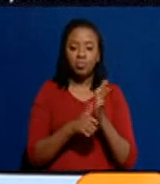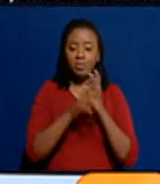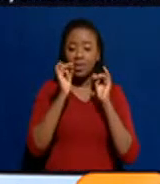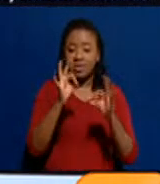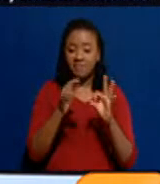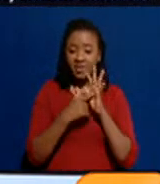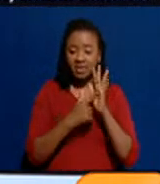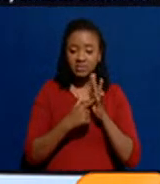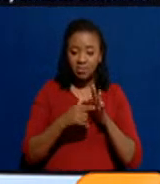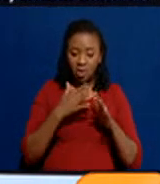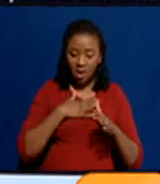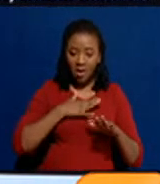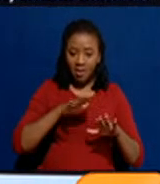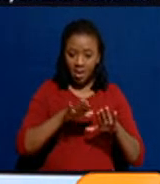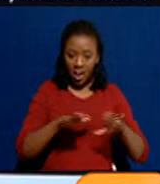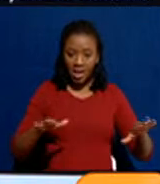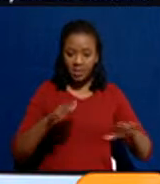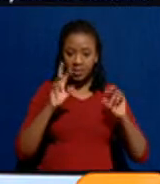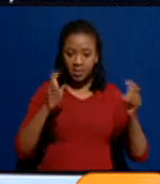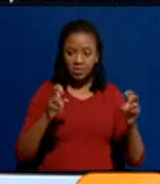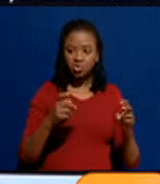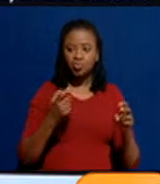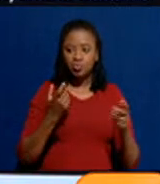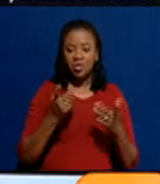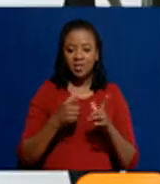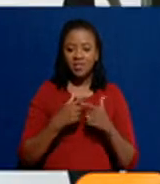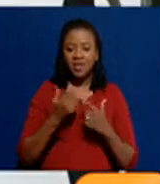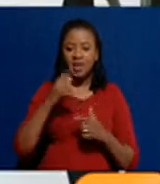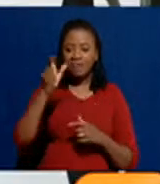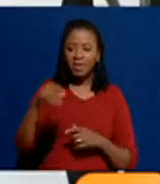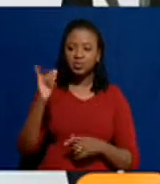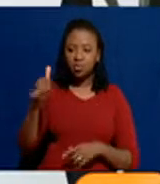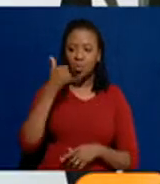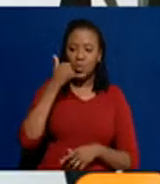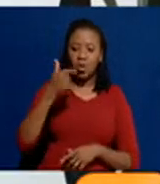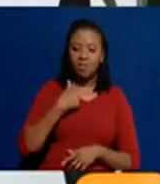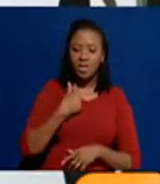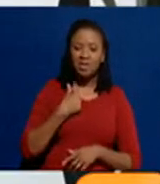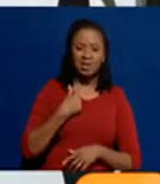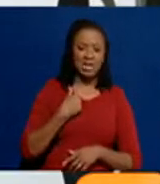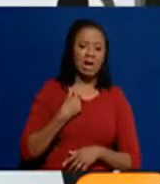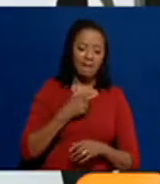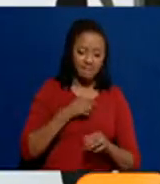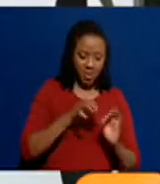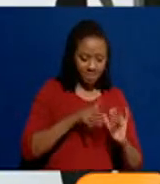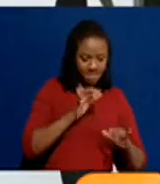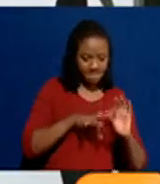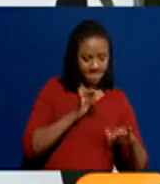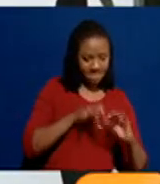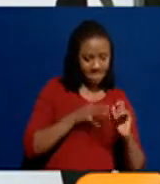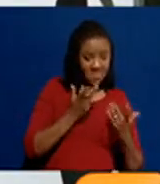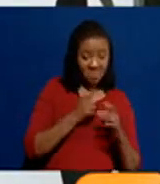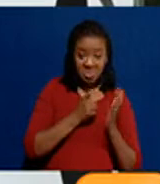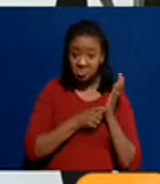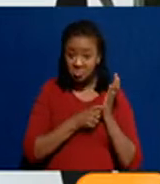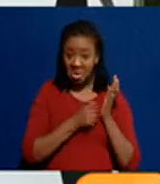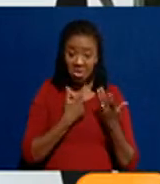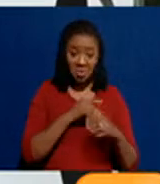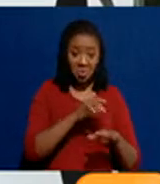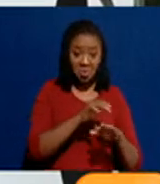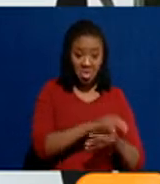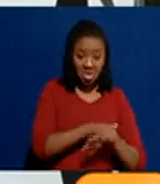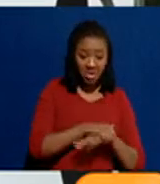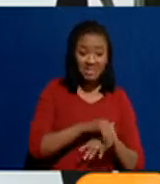issue, I need to know what is my recourse. Somebody has conned me. They just need to type it there in Kiswahili or English. That super lawyer